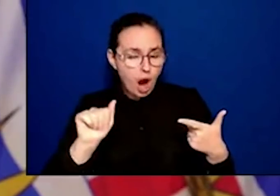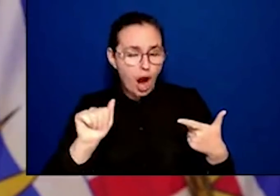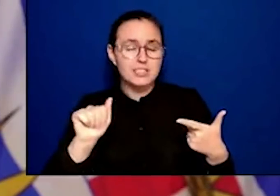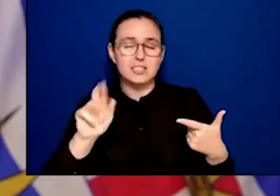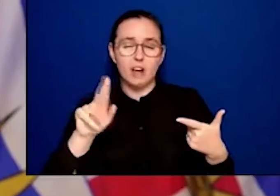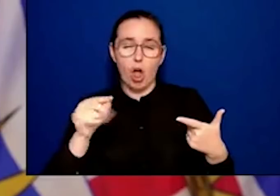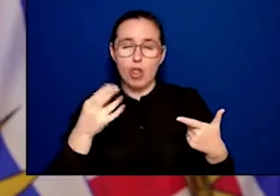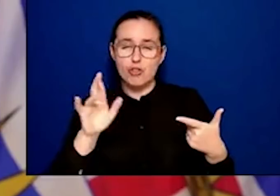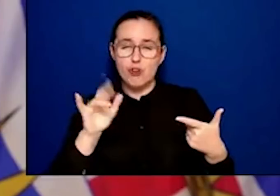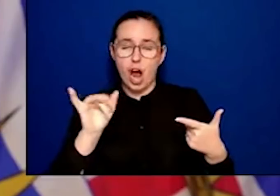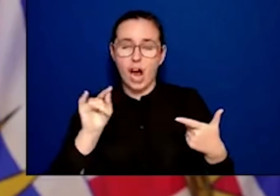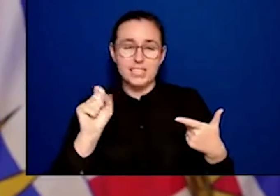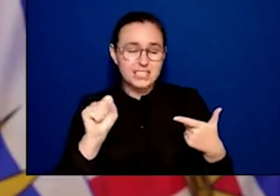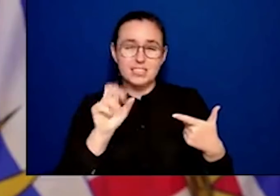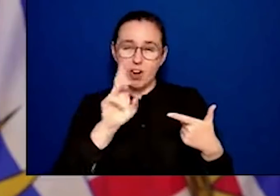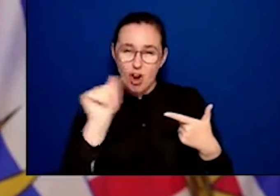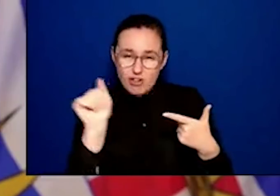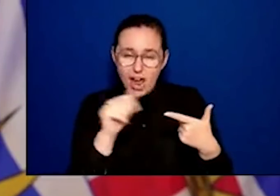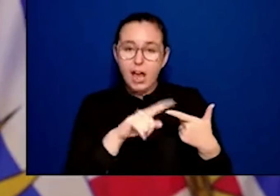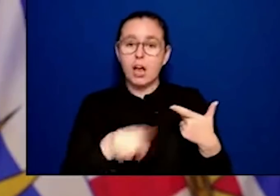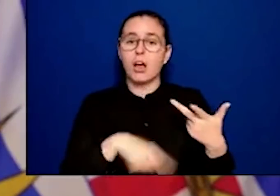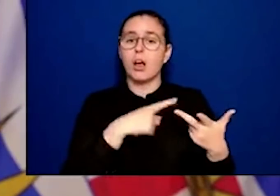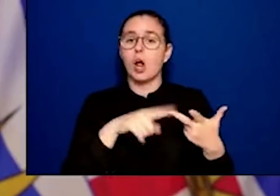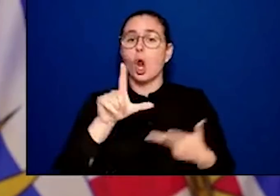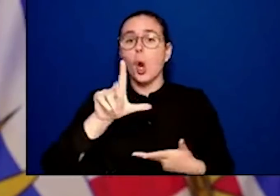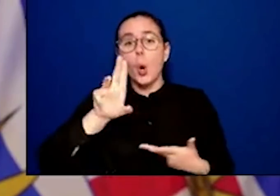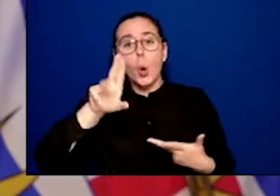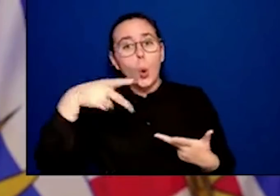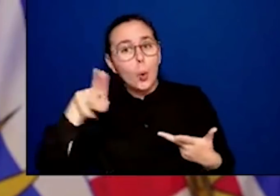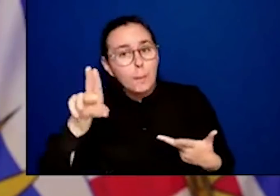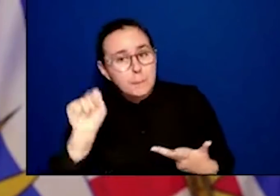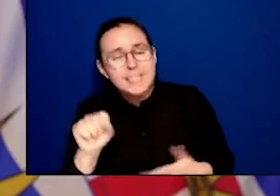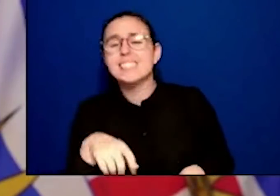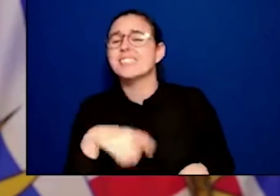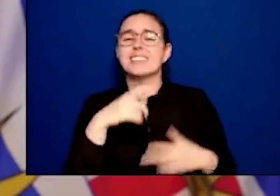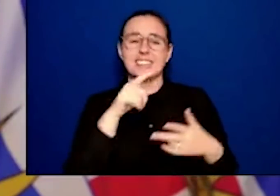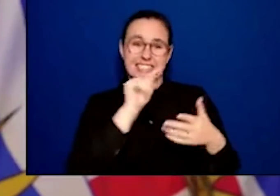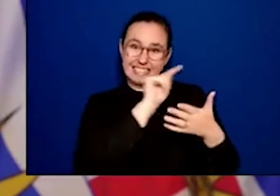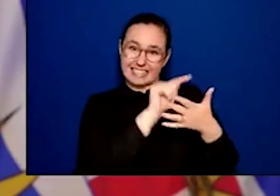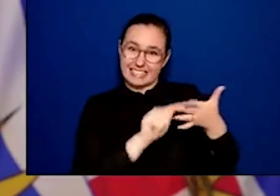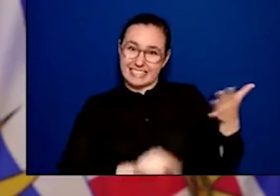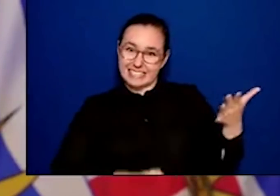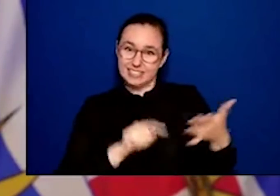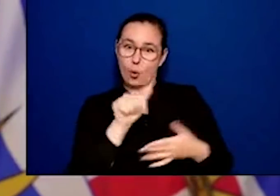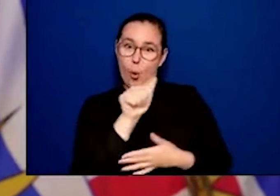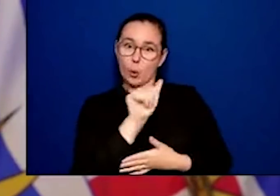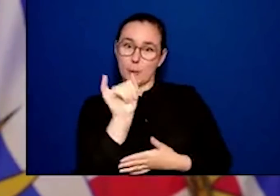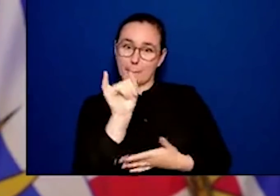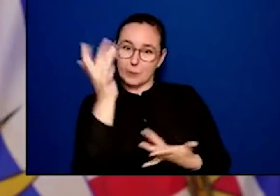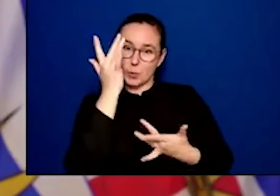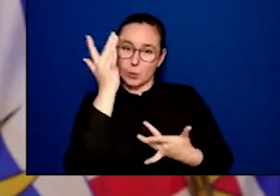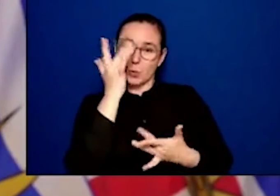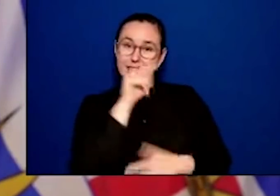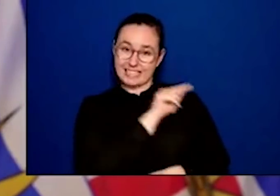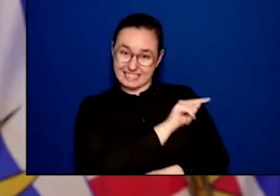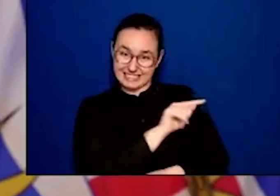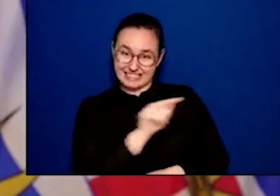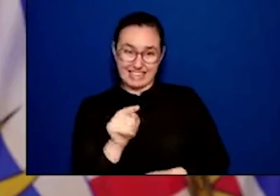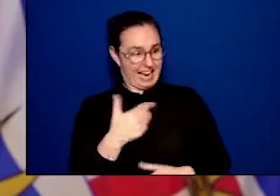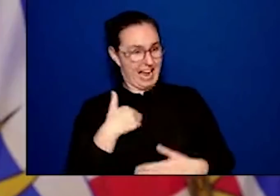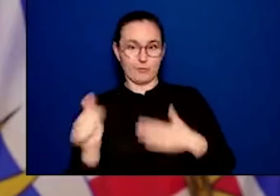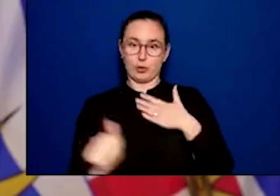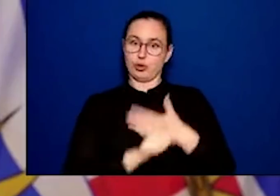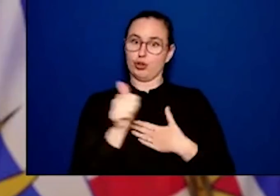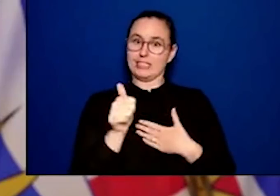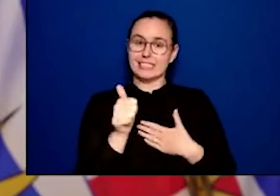these medications are prescribed, you are at higher risk of having severe illness or complications from